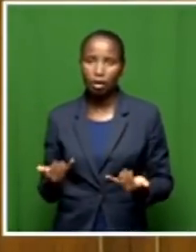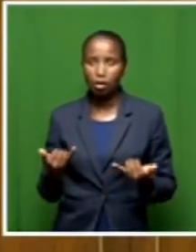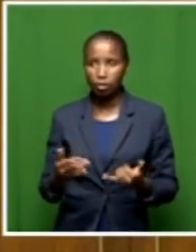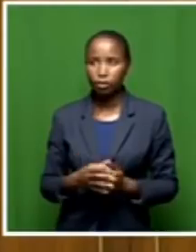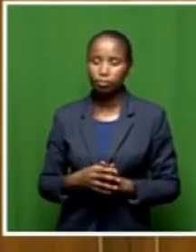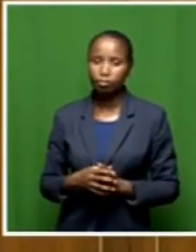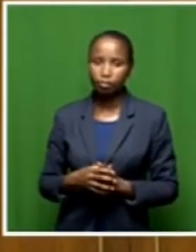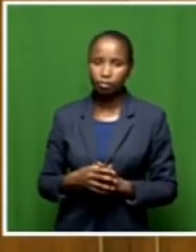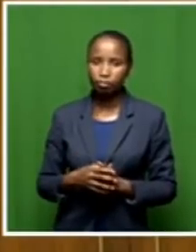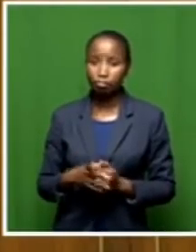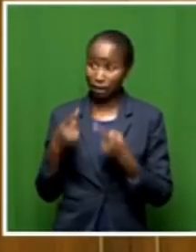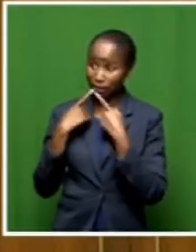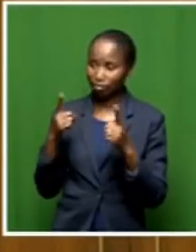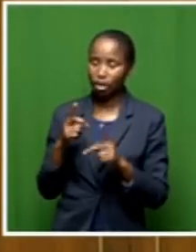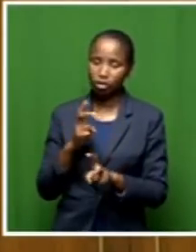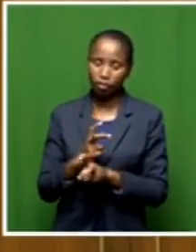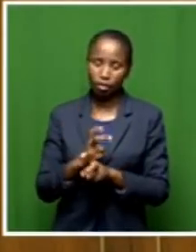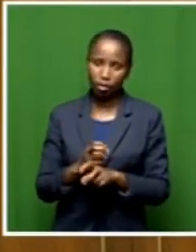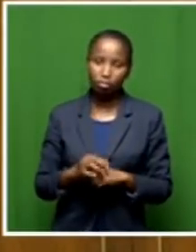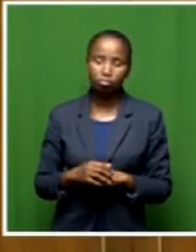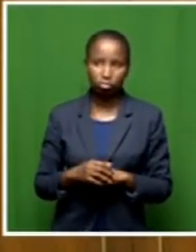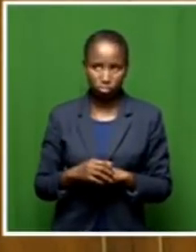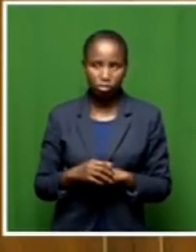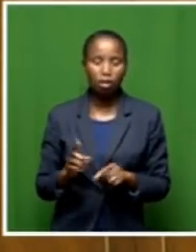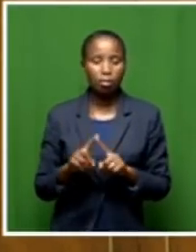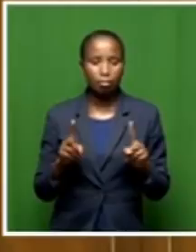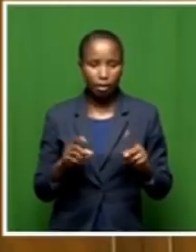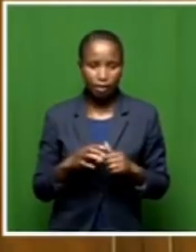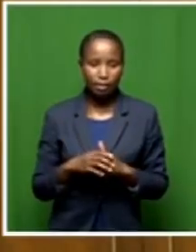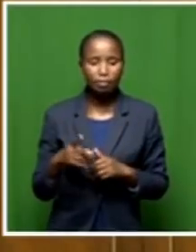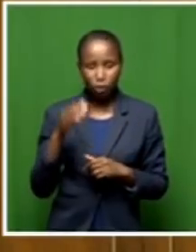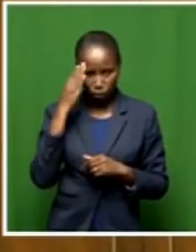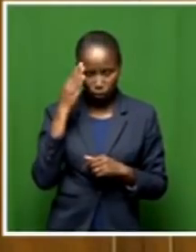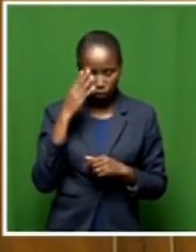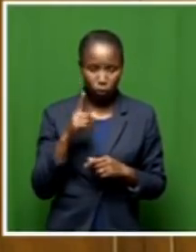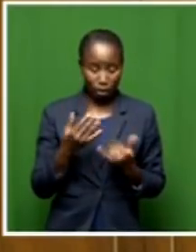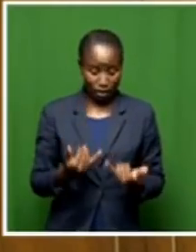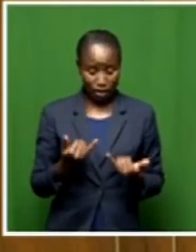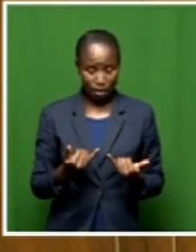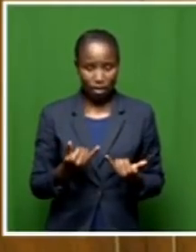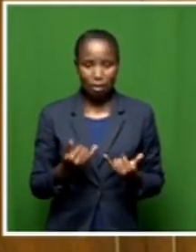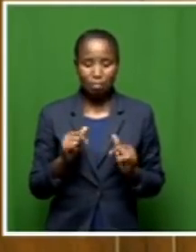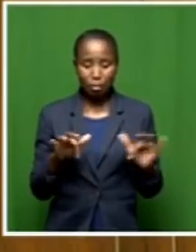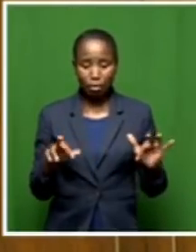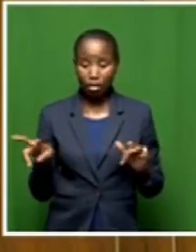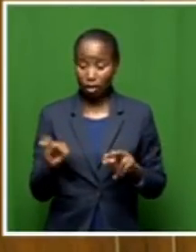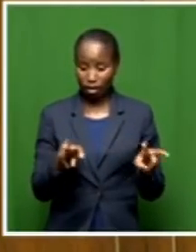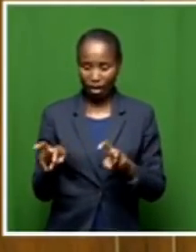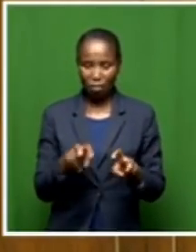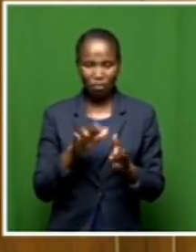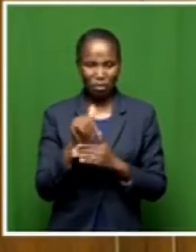but as you know by now, the turnout is a bit low. It might be something